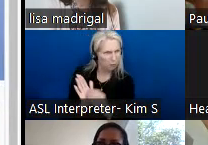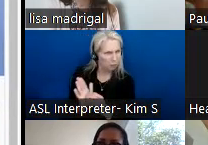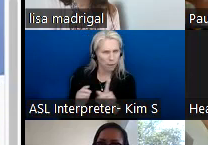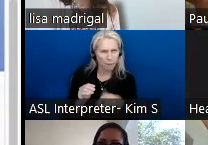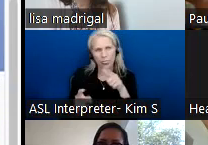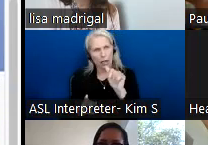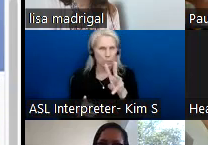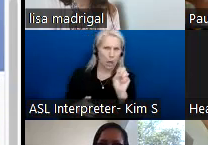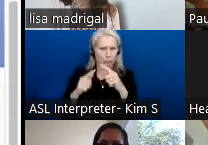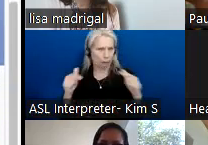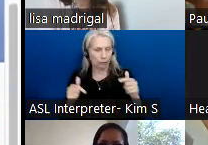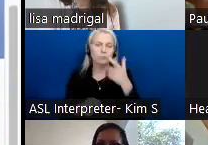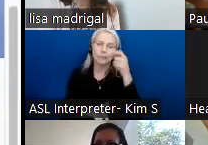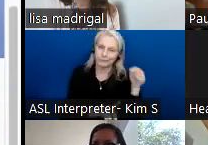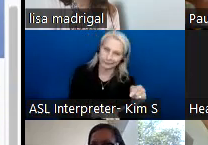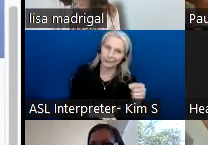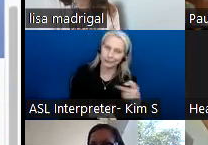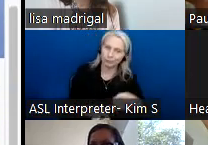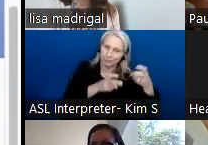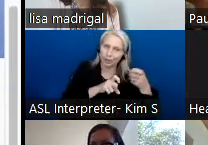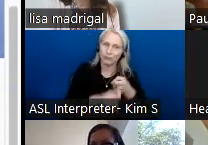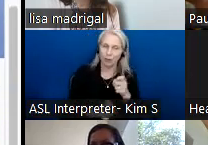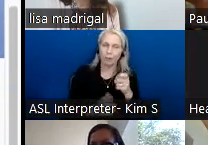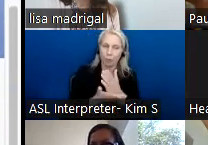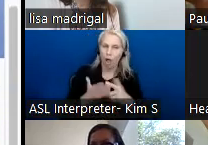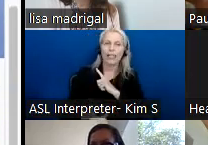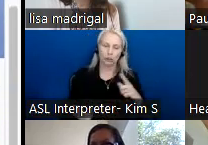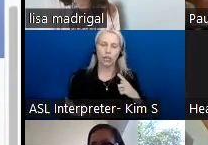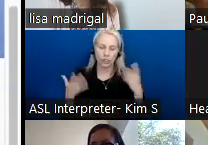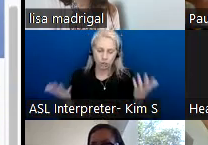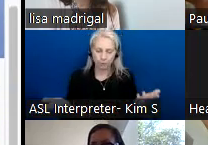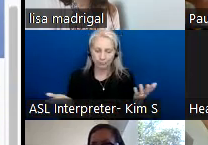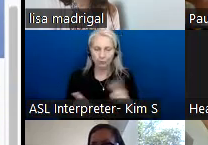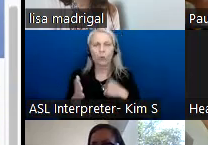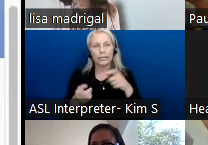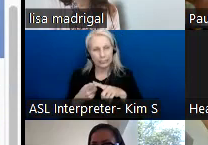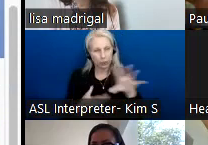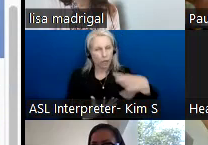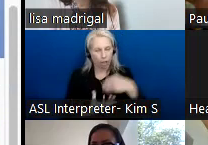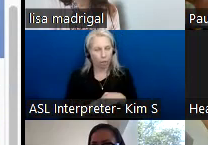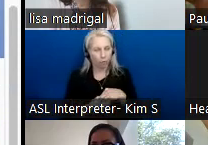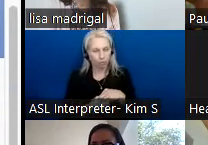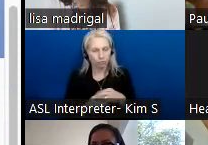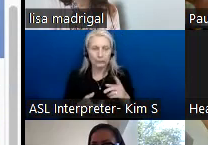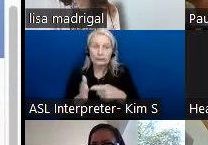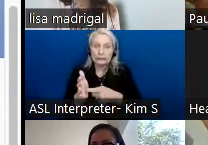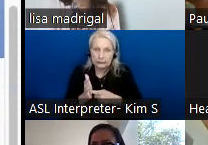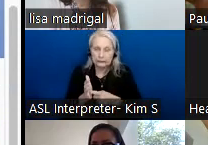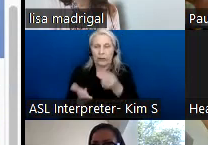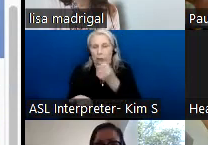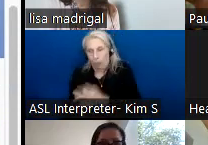the laws in there? It's because this was actually part of the legislation of what we needed to include. And this actually had to be